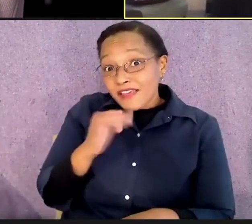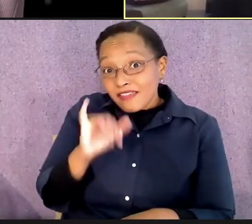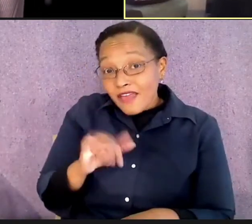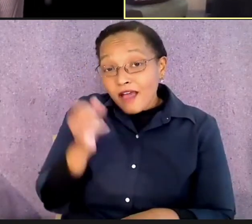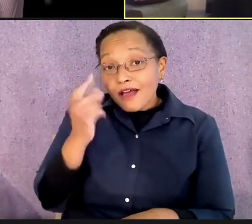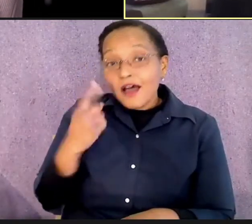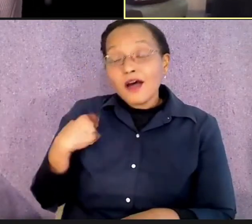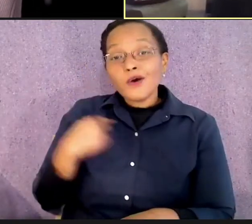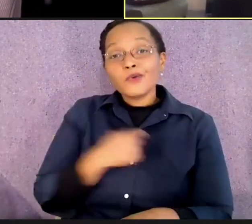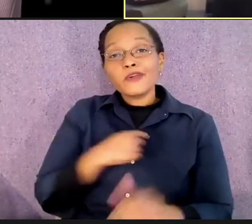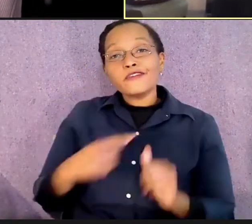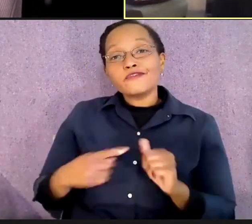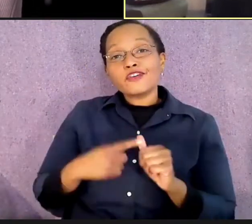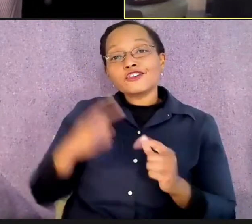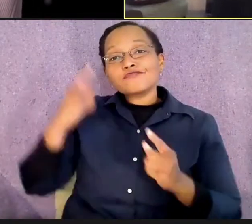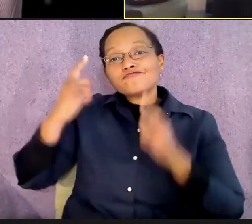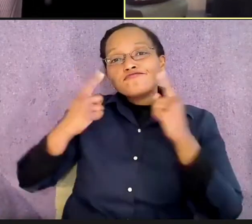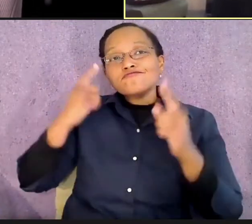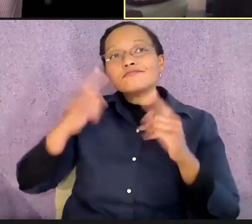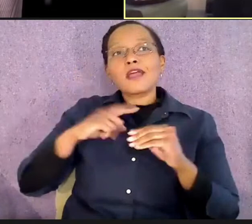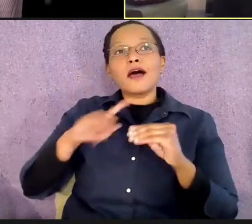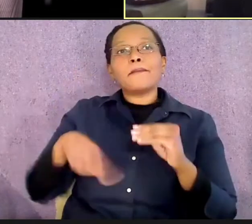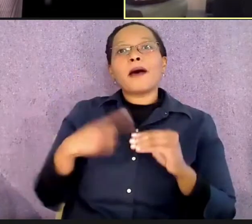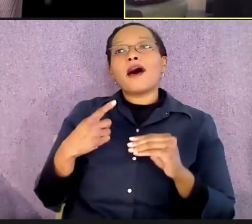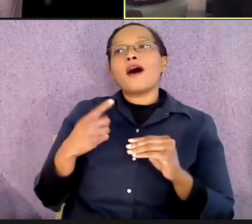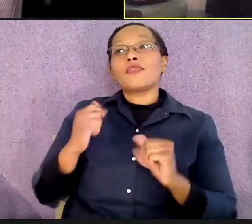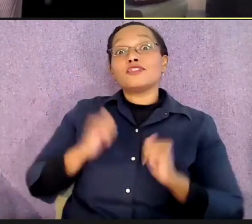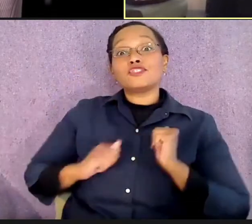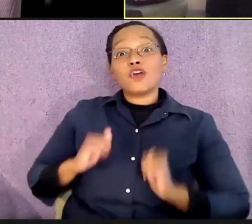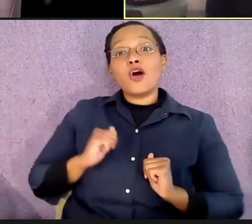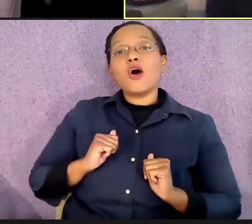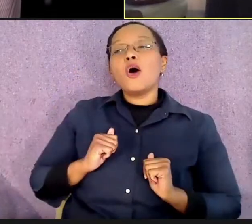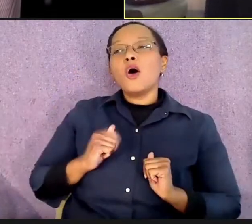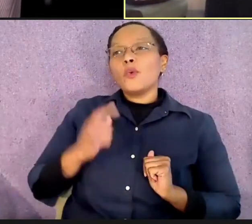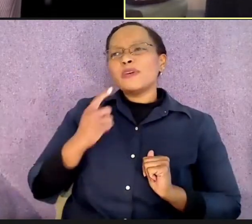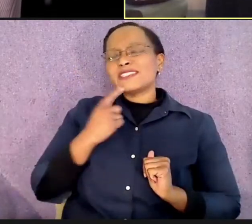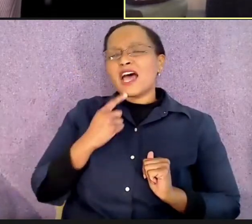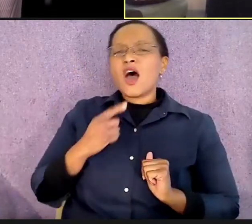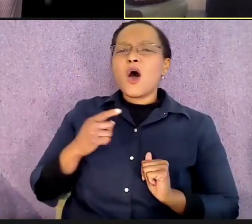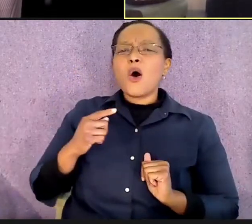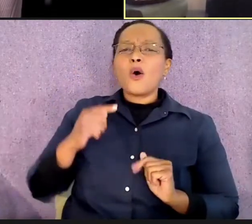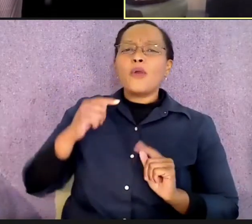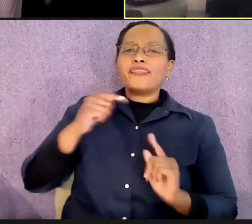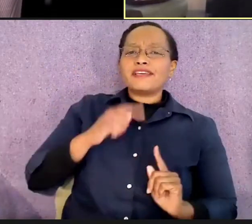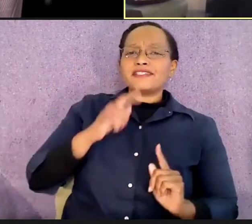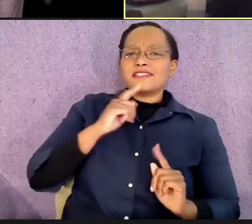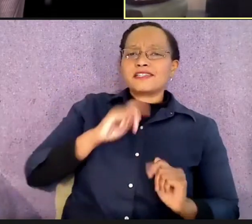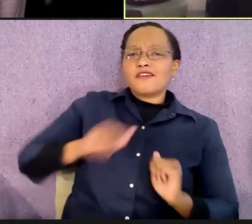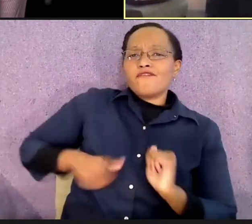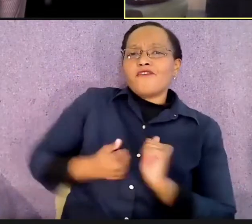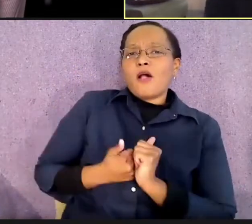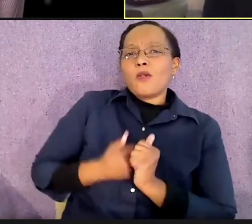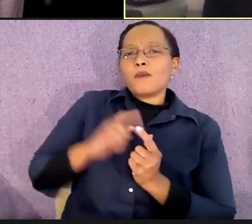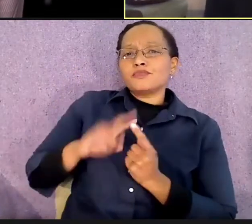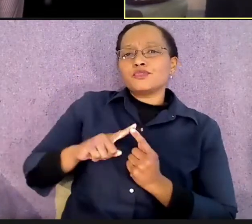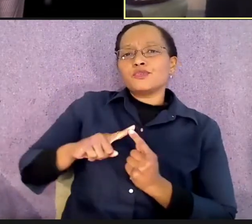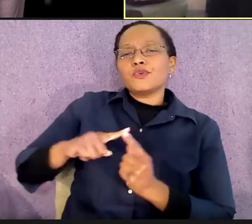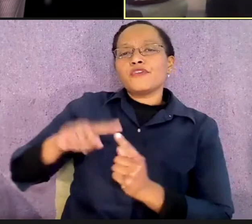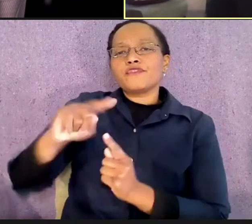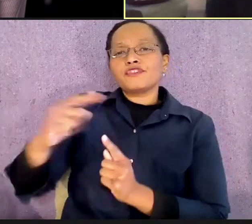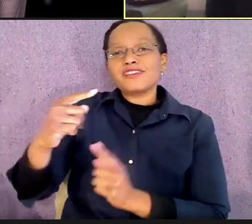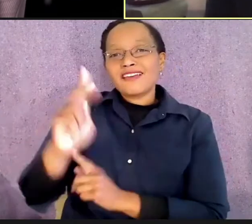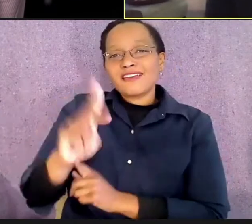started conceiving about like it was sort of pitched as a follow-up to the KKK episode. And I think there was some sense of like, hey, let's get some of